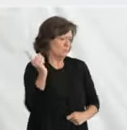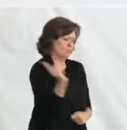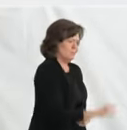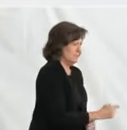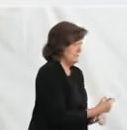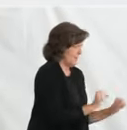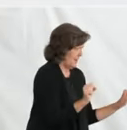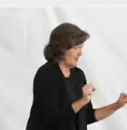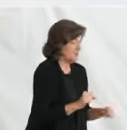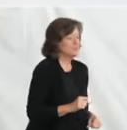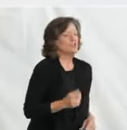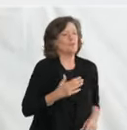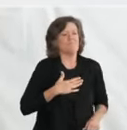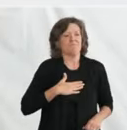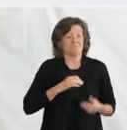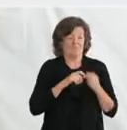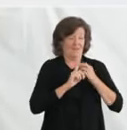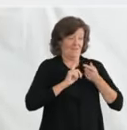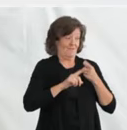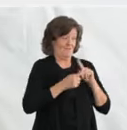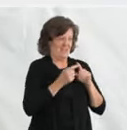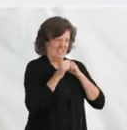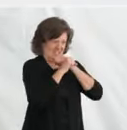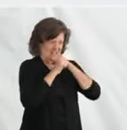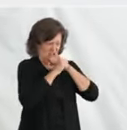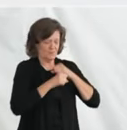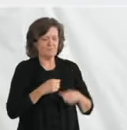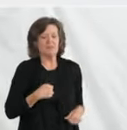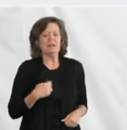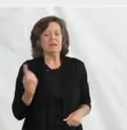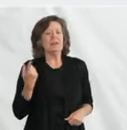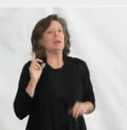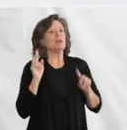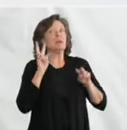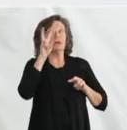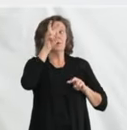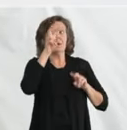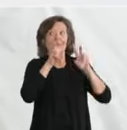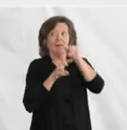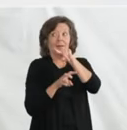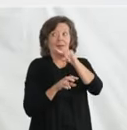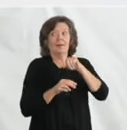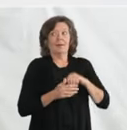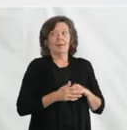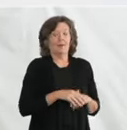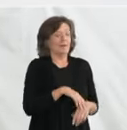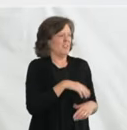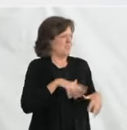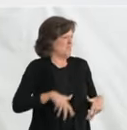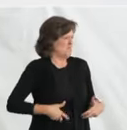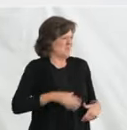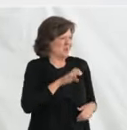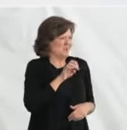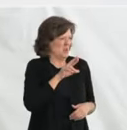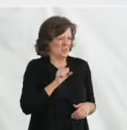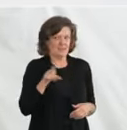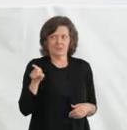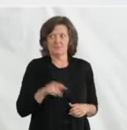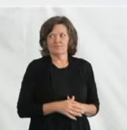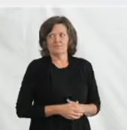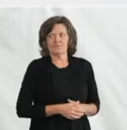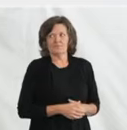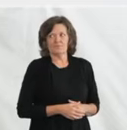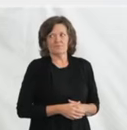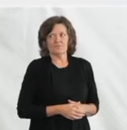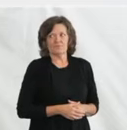He went over to the monkey bars, and he climbed up on the monkey bars, and then he climbed like halfway across.